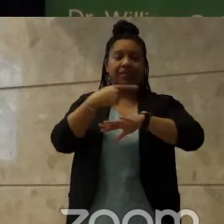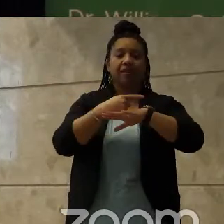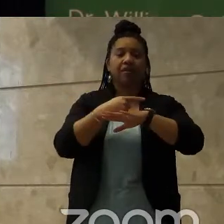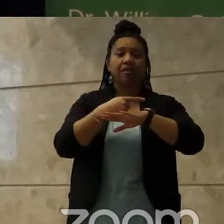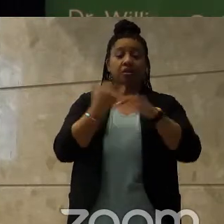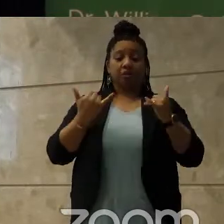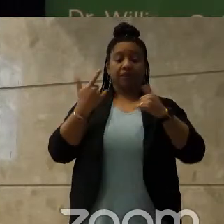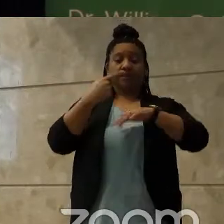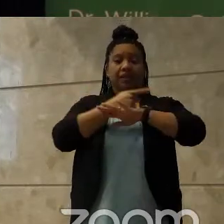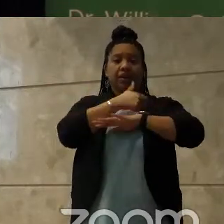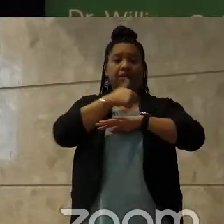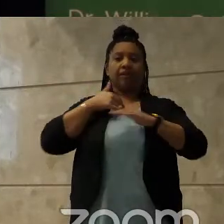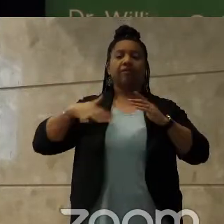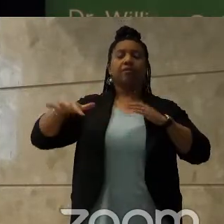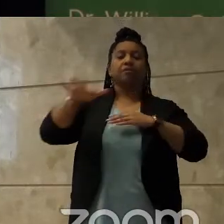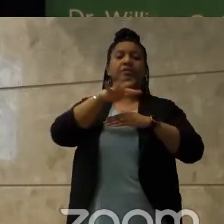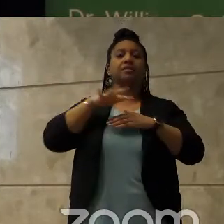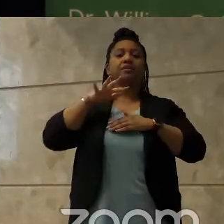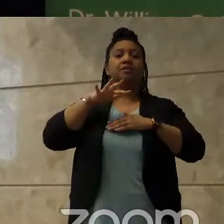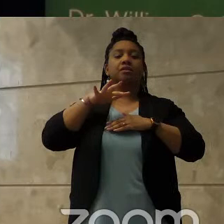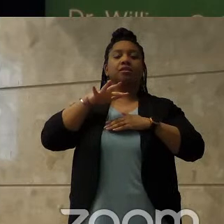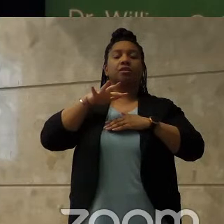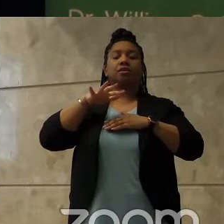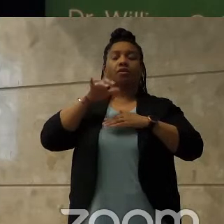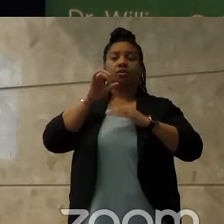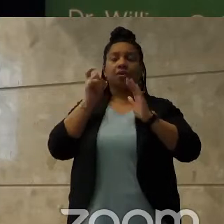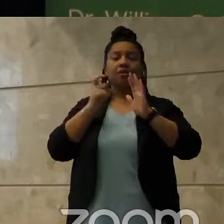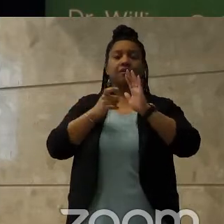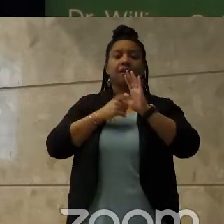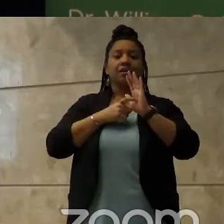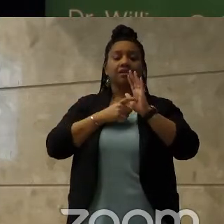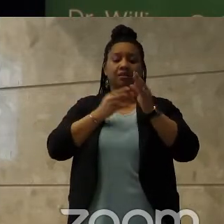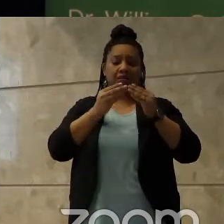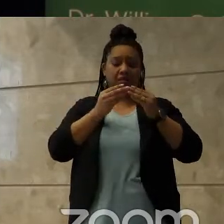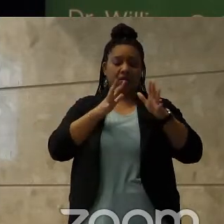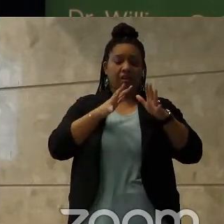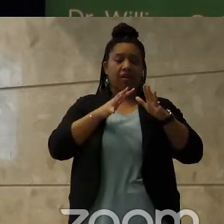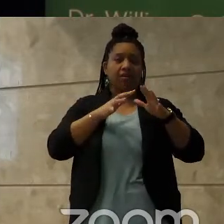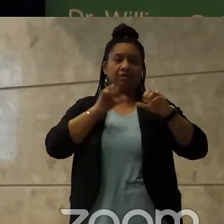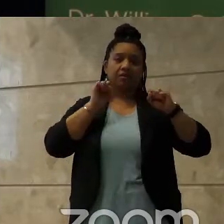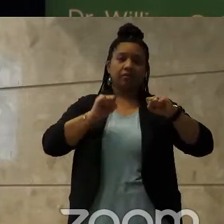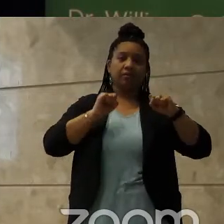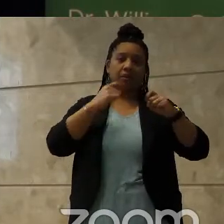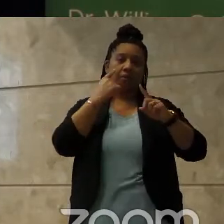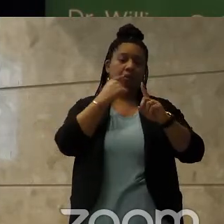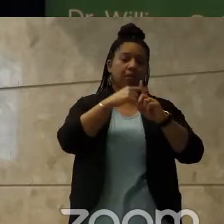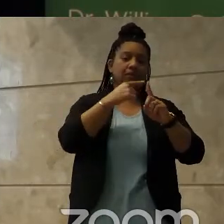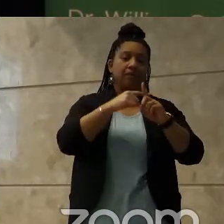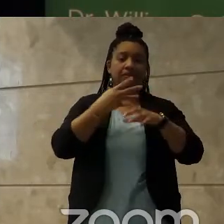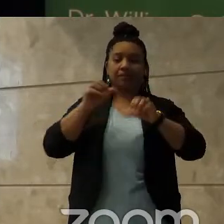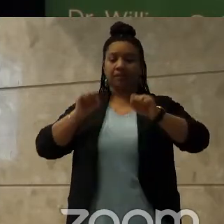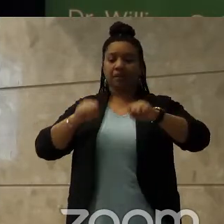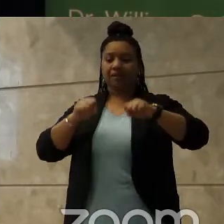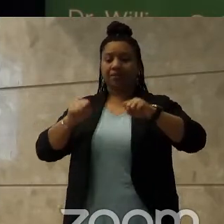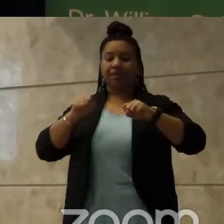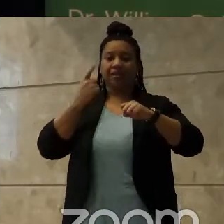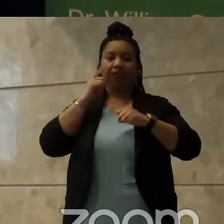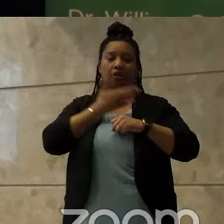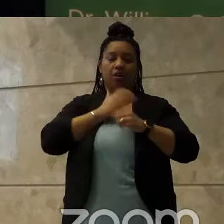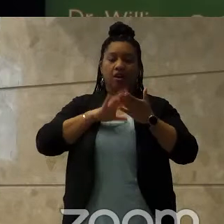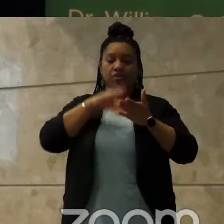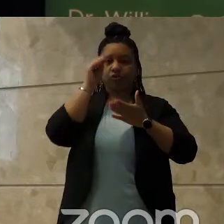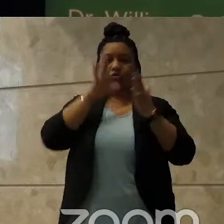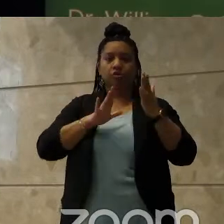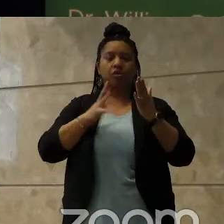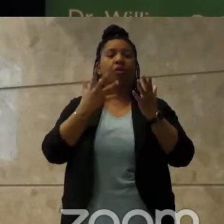acknowledge the loss of potency and possibility in our students. I just want to take another